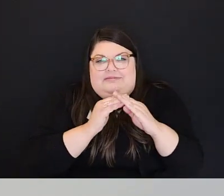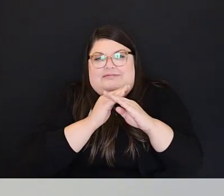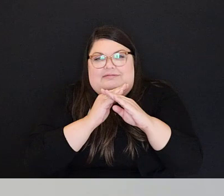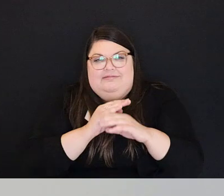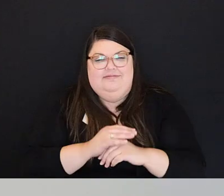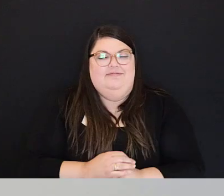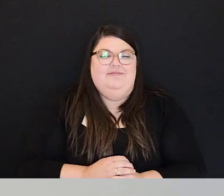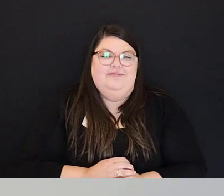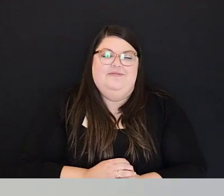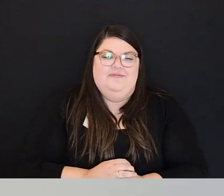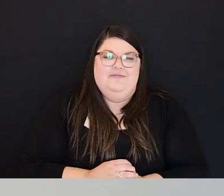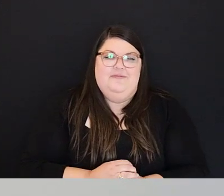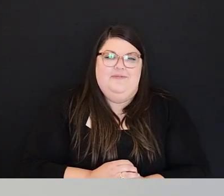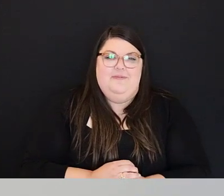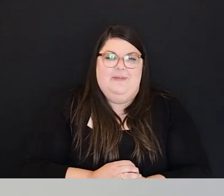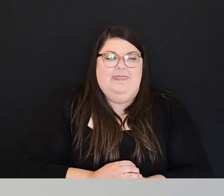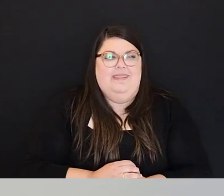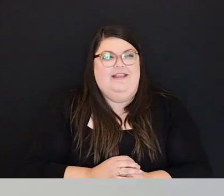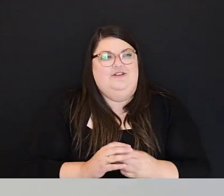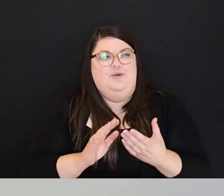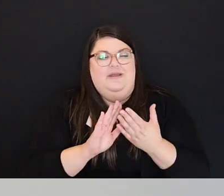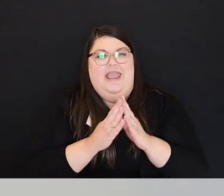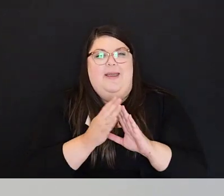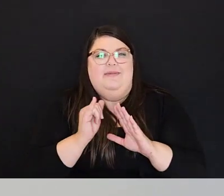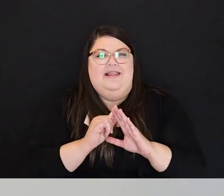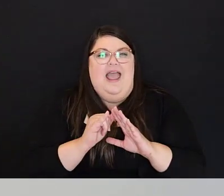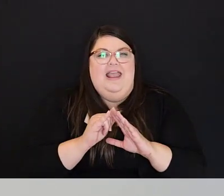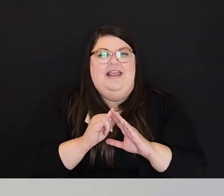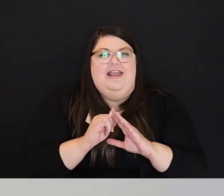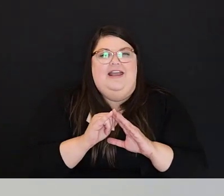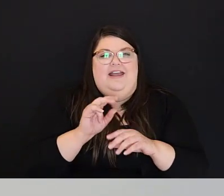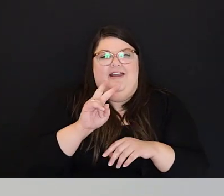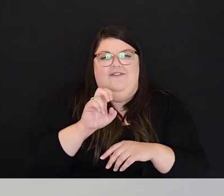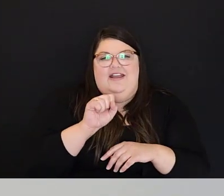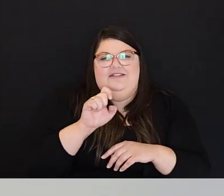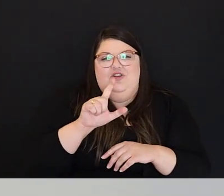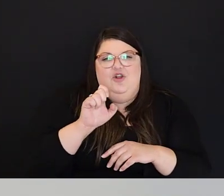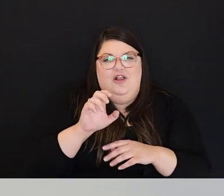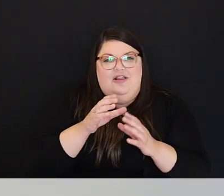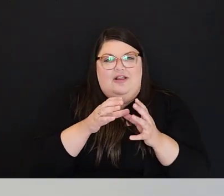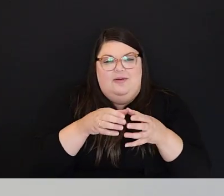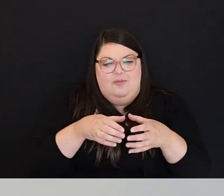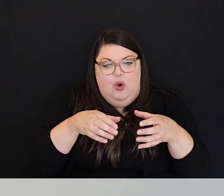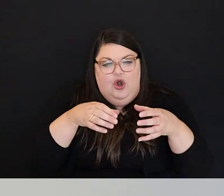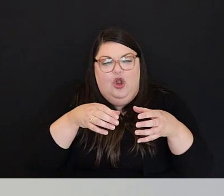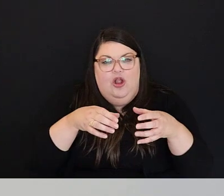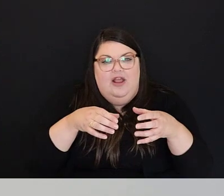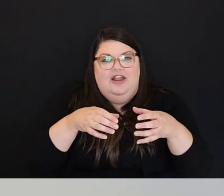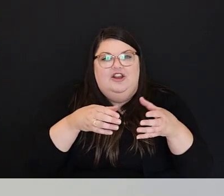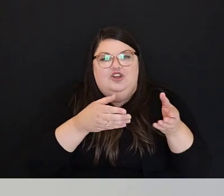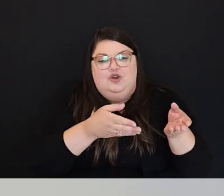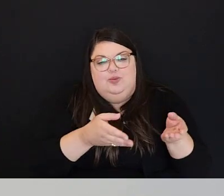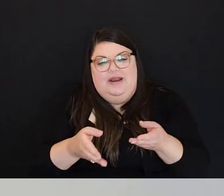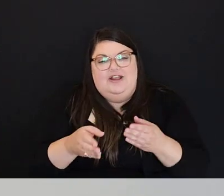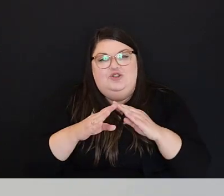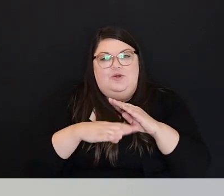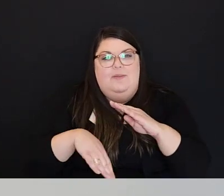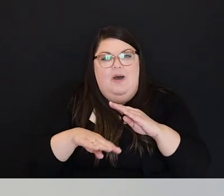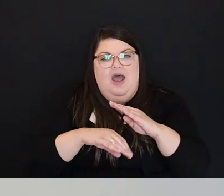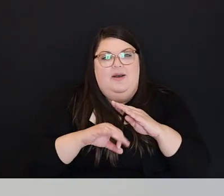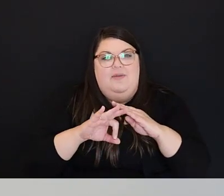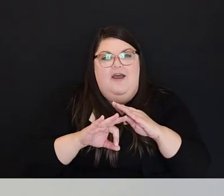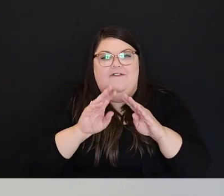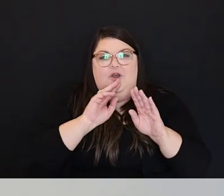became this almost like a portal or a vessel to take us to the bottom of the ocean, because all we see is